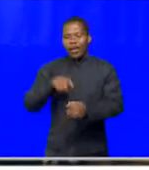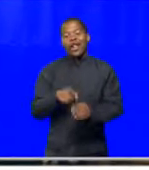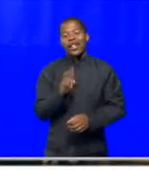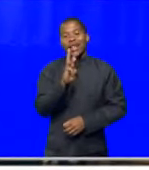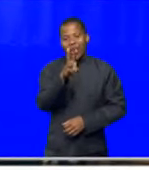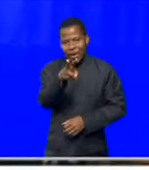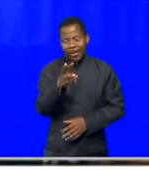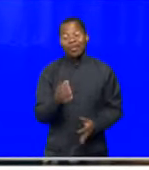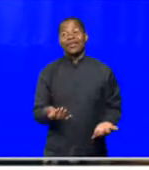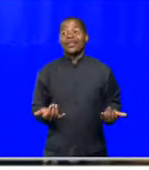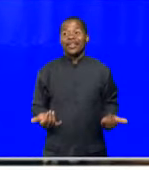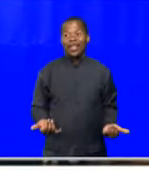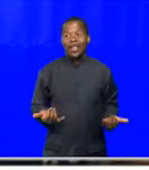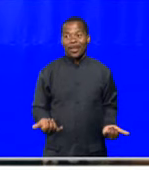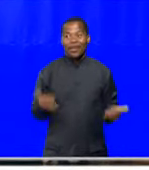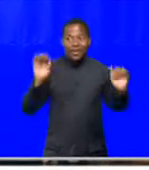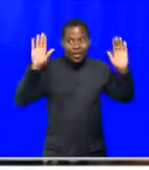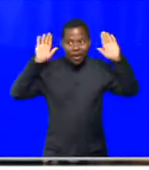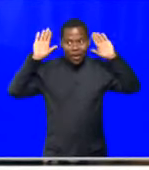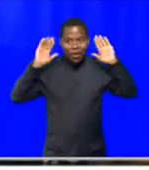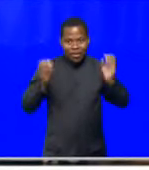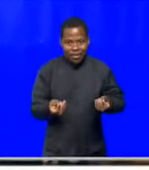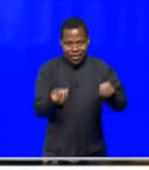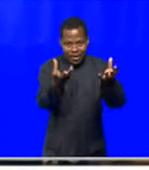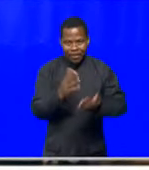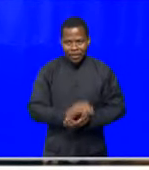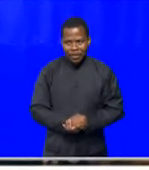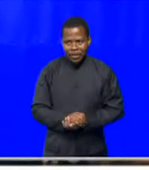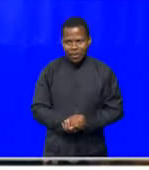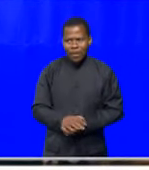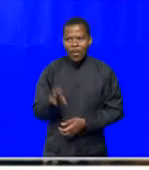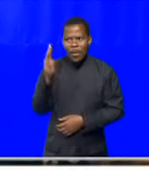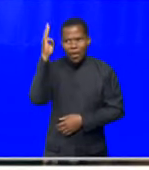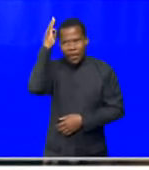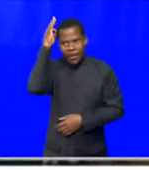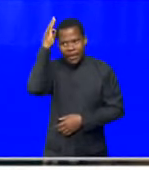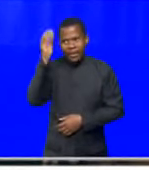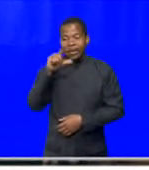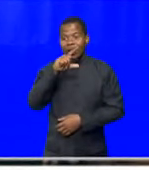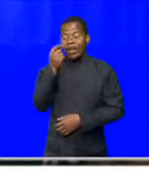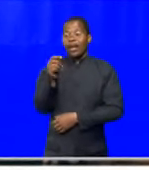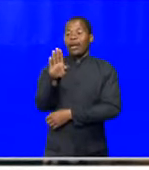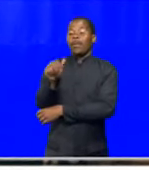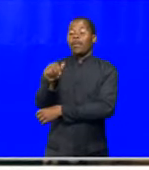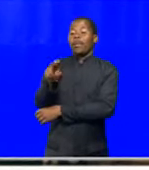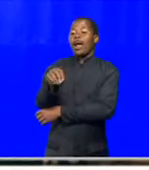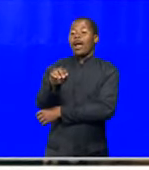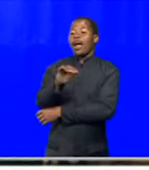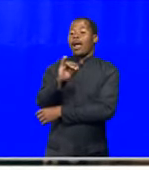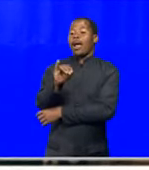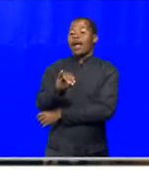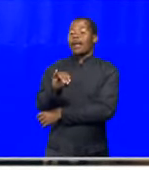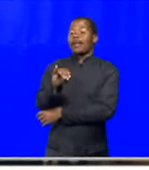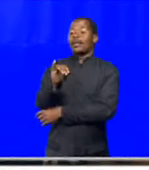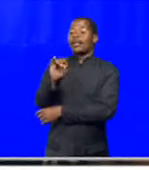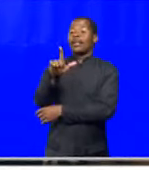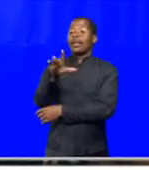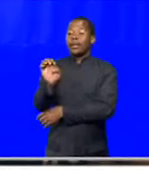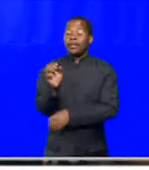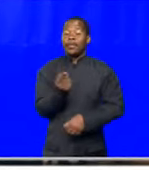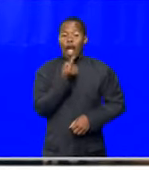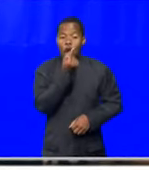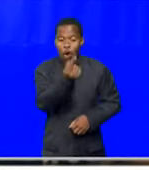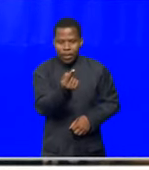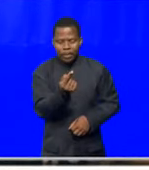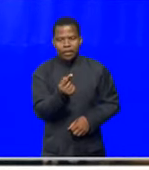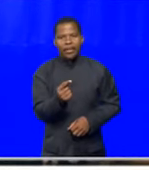And now the news in detail. His Royal Highness Prince Banzile says it is very crucial that the Kingdom of Eswatini joins the rest of the world